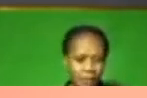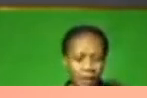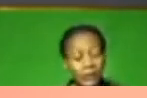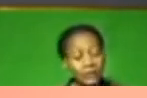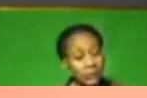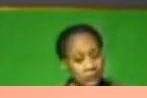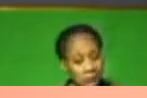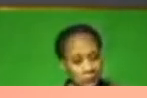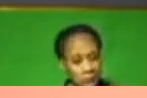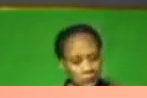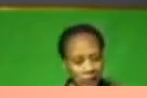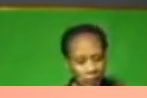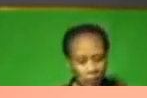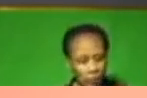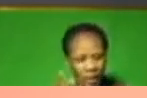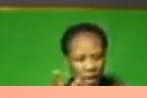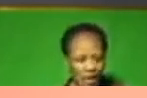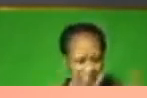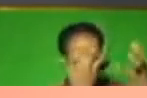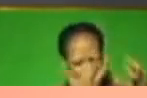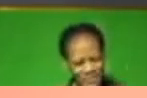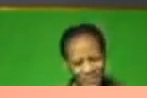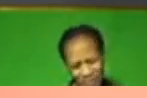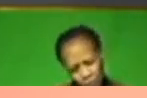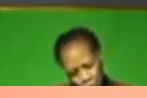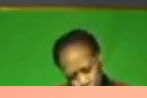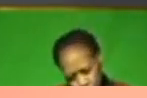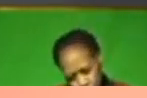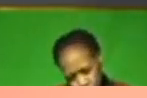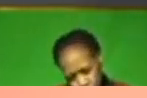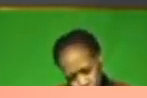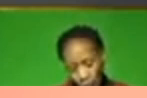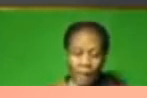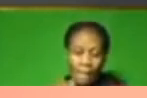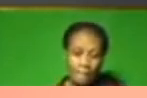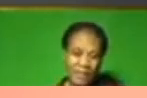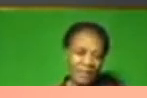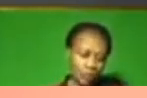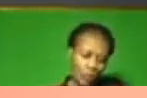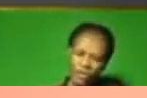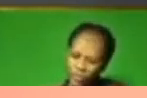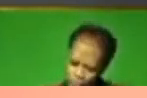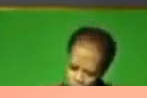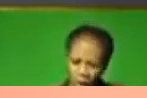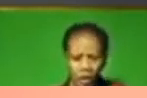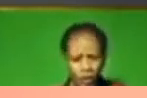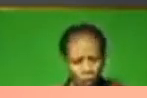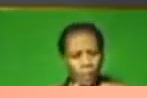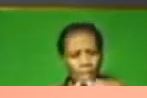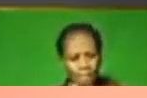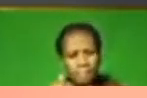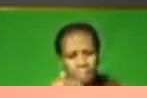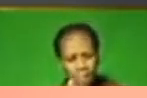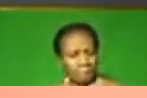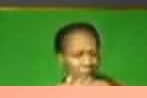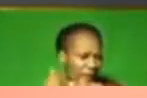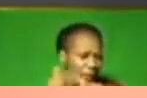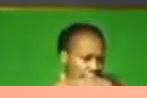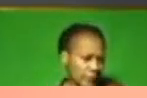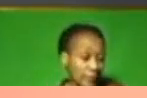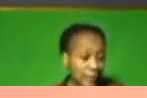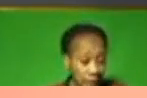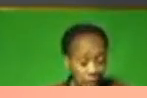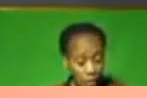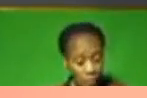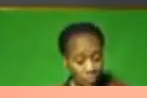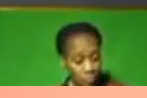relatively limited budgetary resources, we have had to build capacity and act with